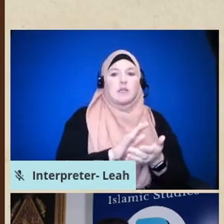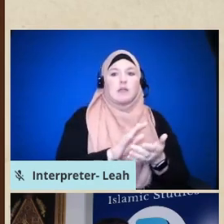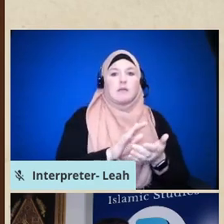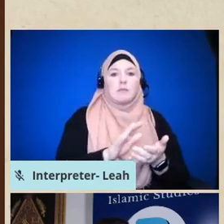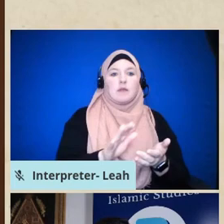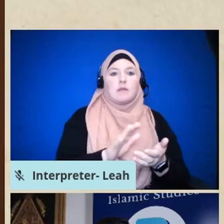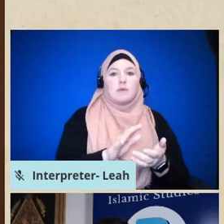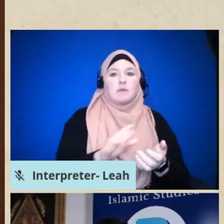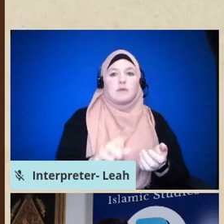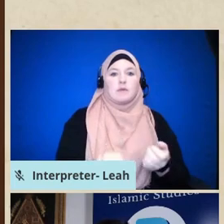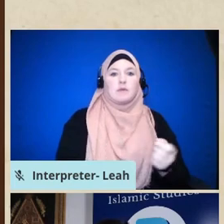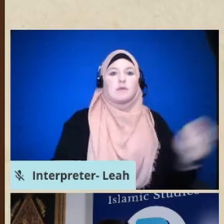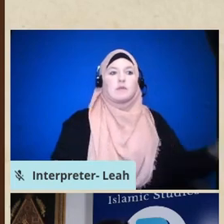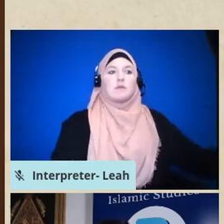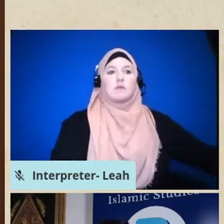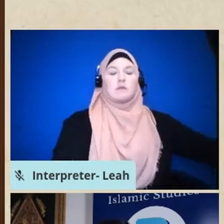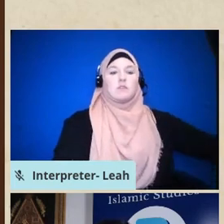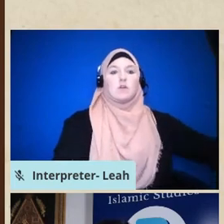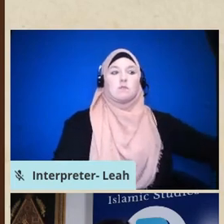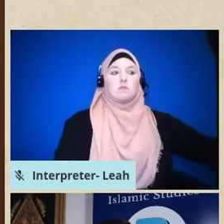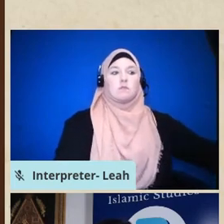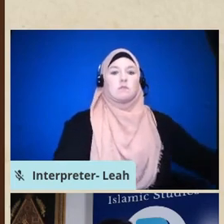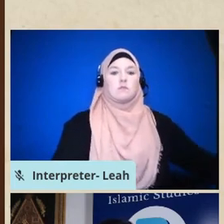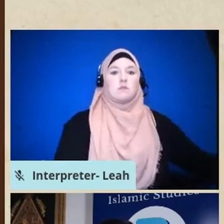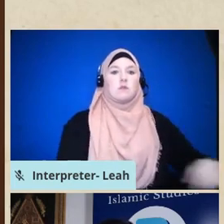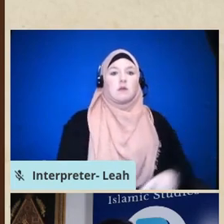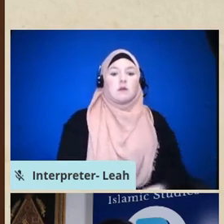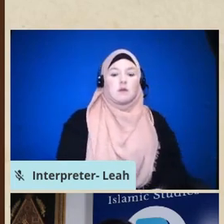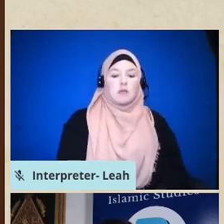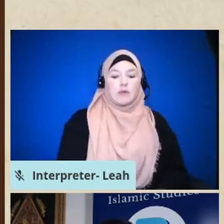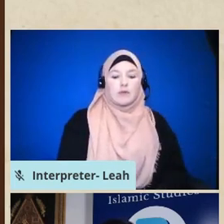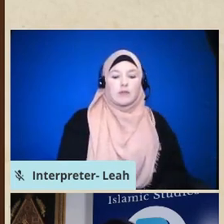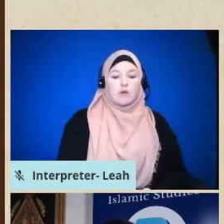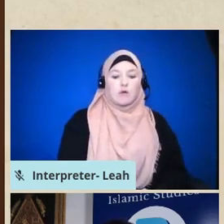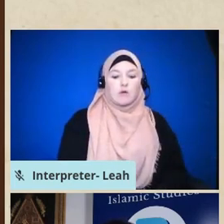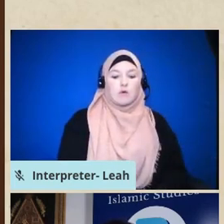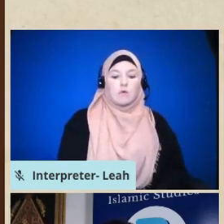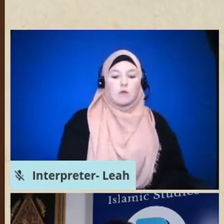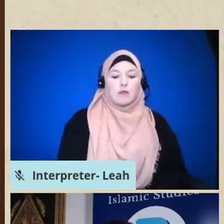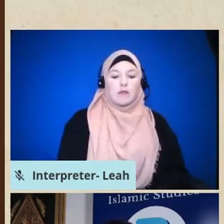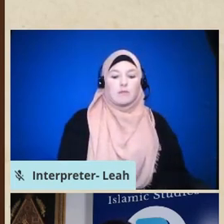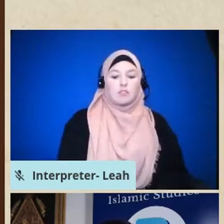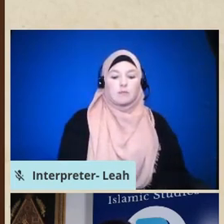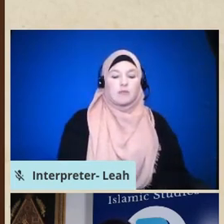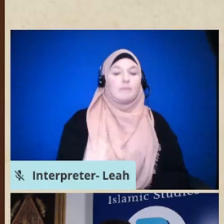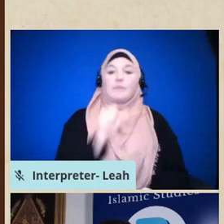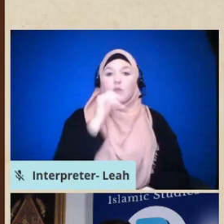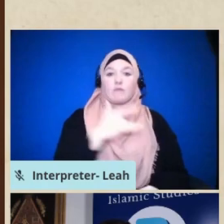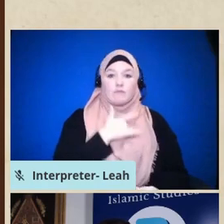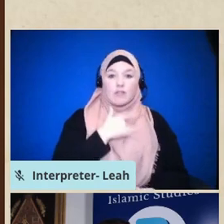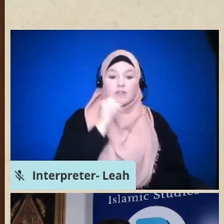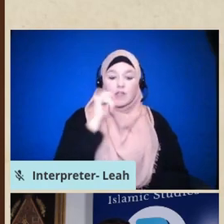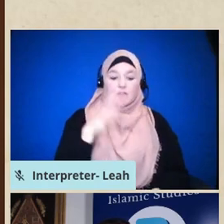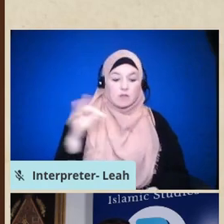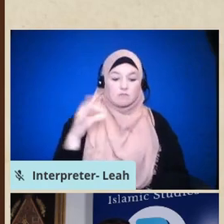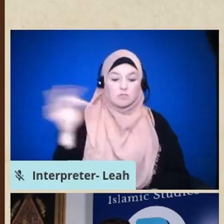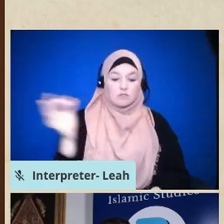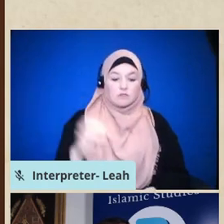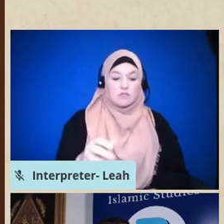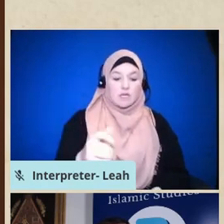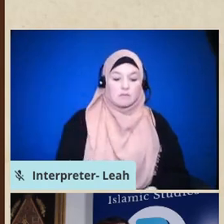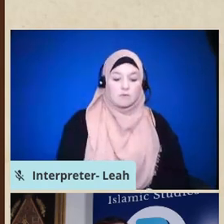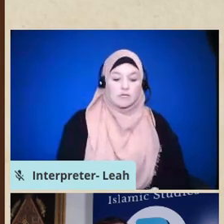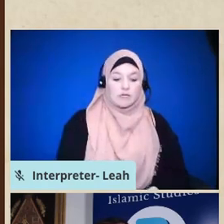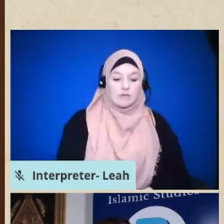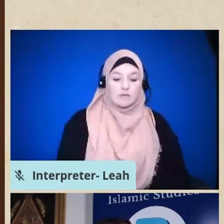in September. And many Azerbaijani mothers in Canada, they feel that they don't have an option except to